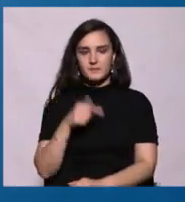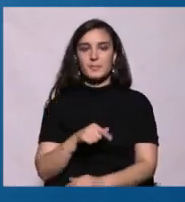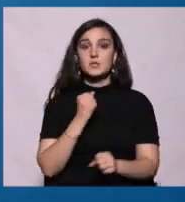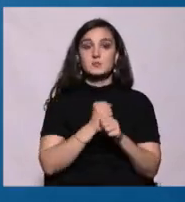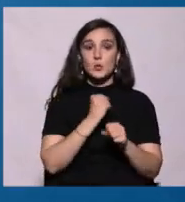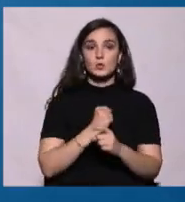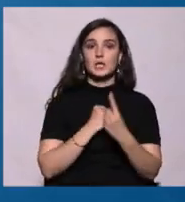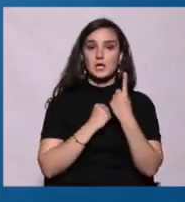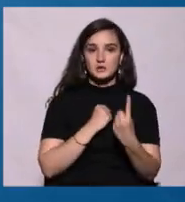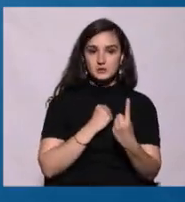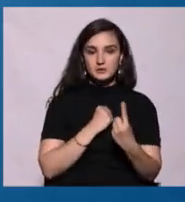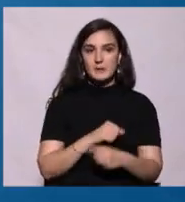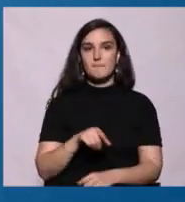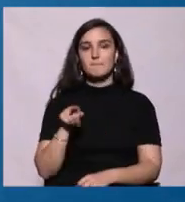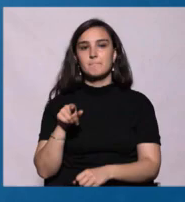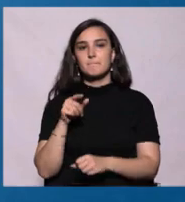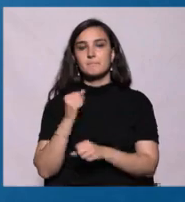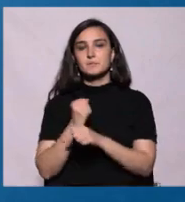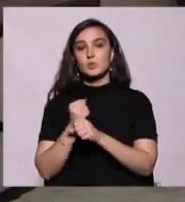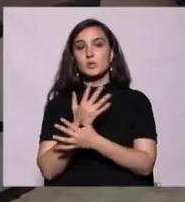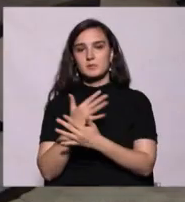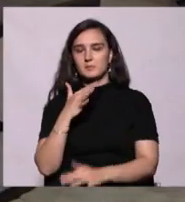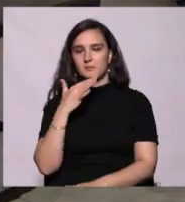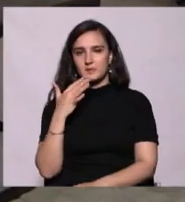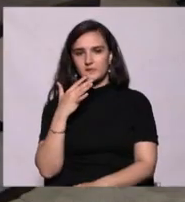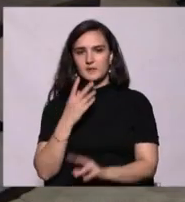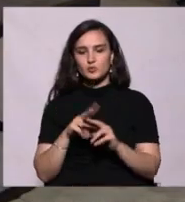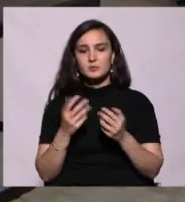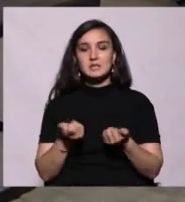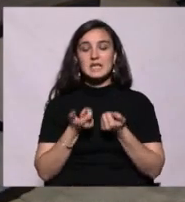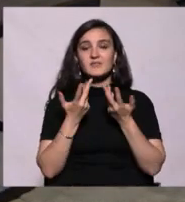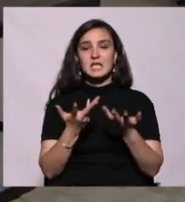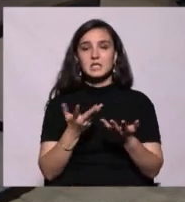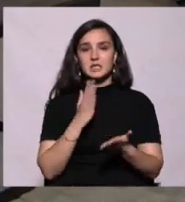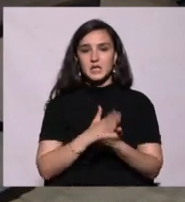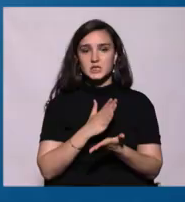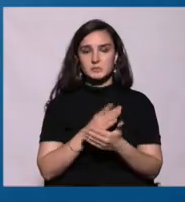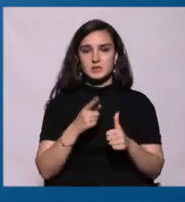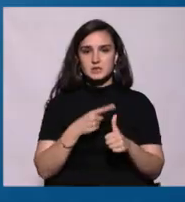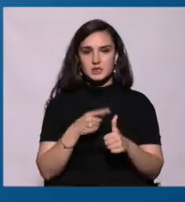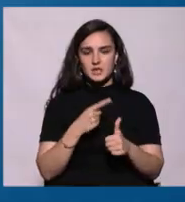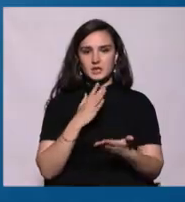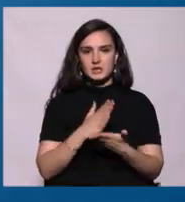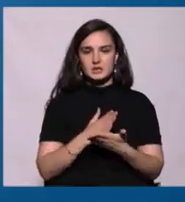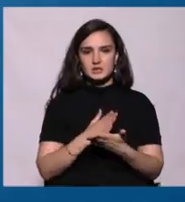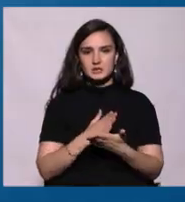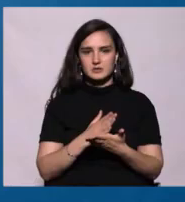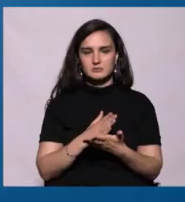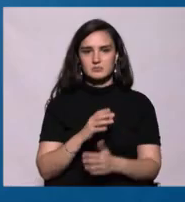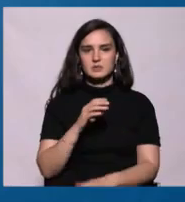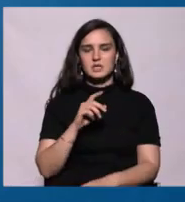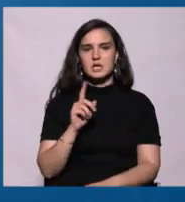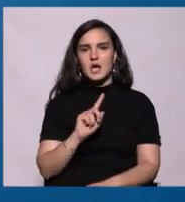one, plural, many. With countable nouns, we use a,